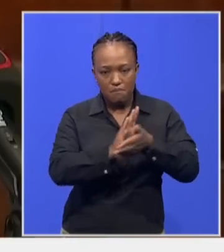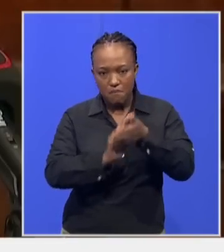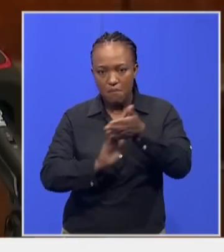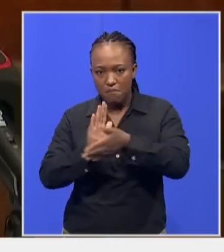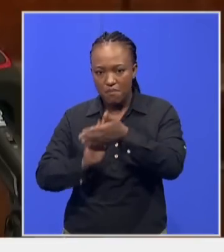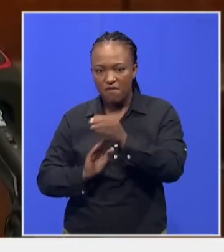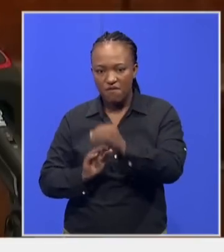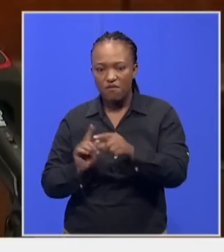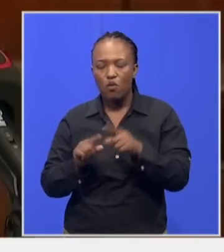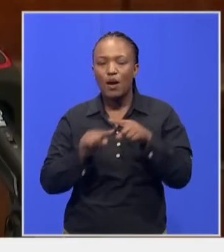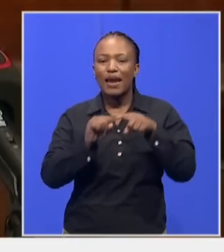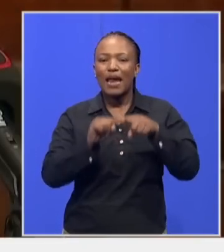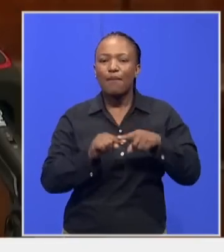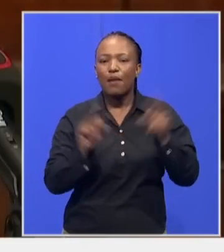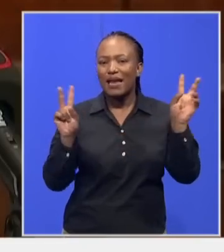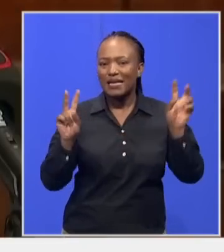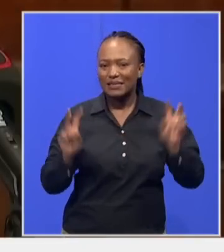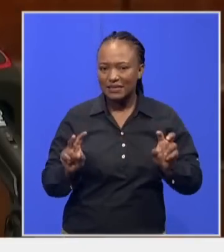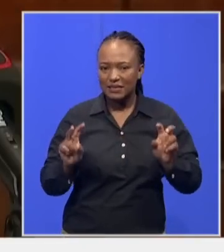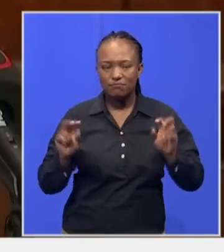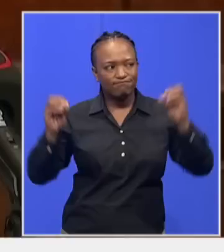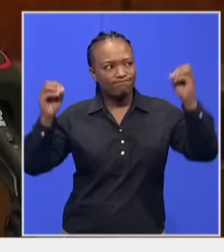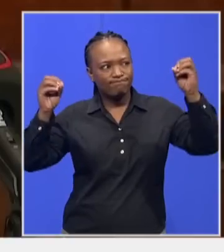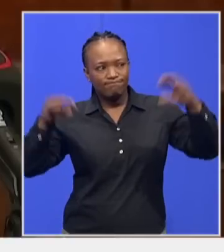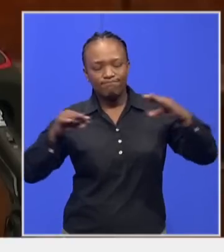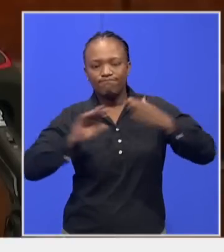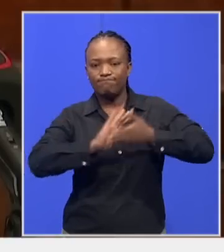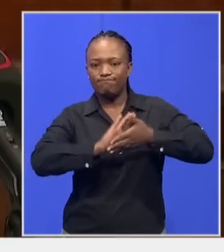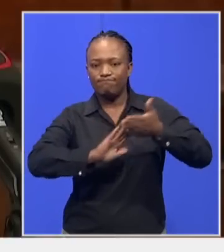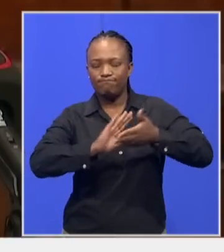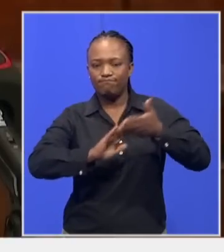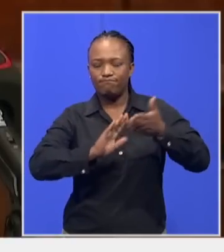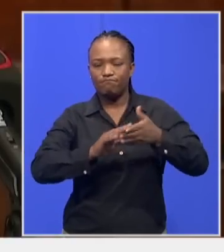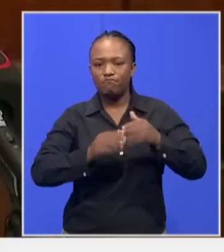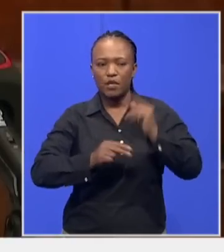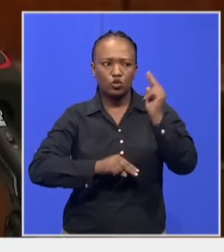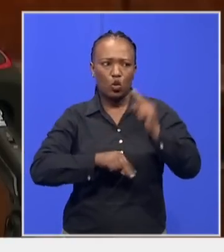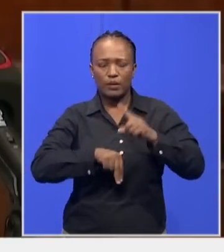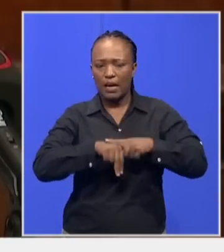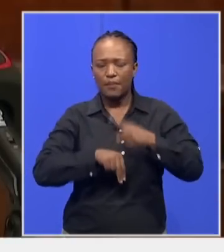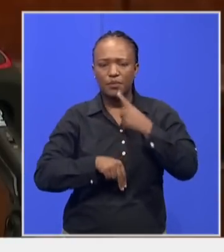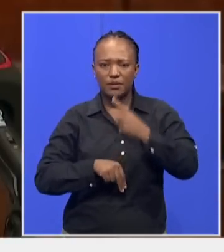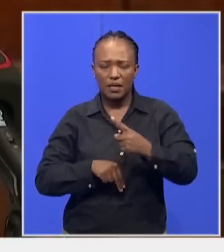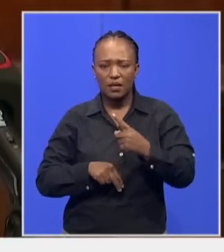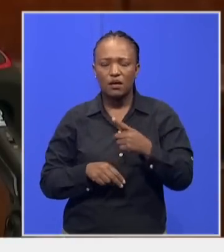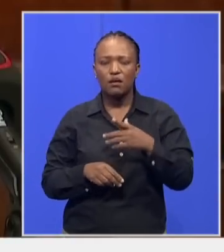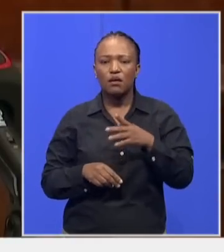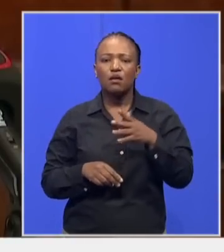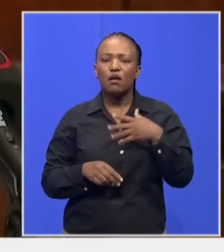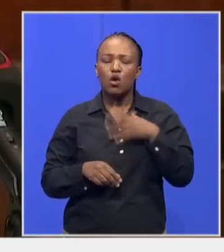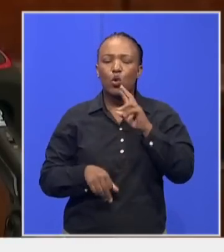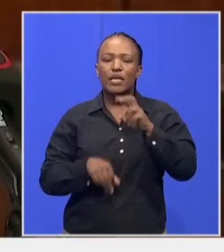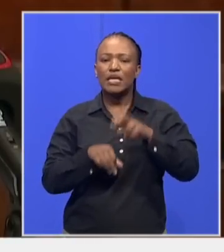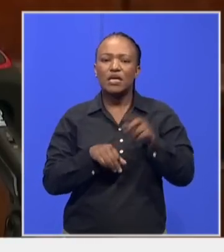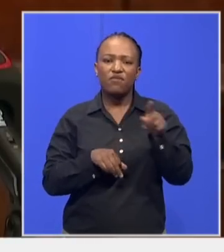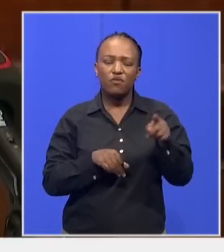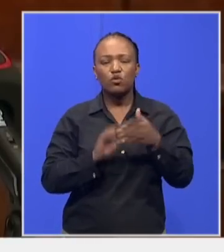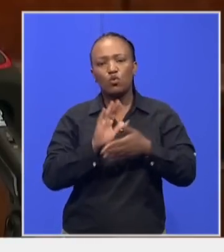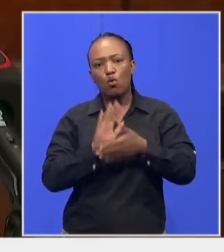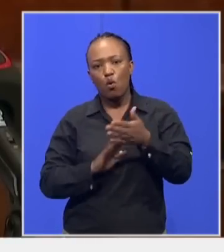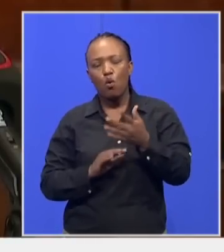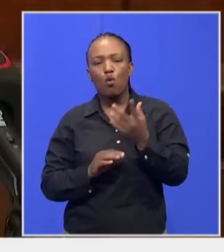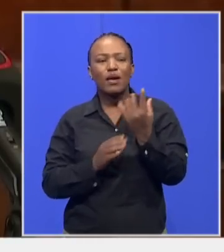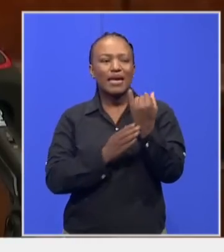reliable energy supply. So in this short period, you could say that, no, we're doing away with the need for you to go to individual